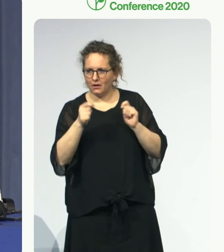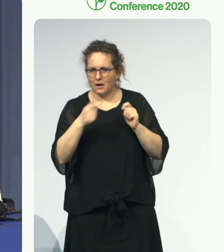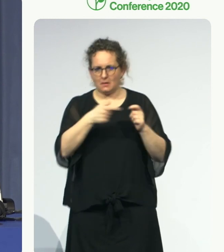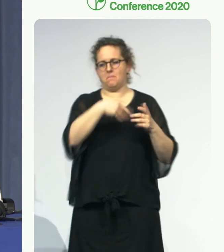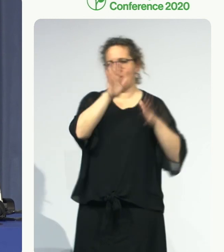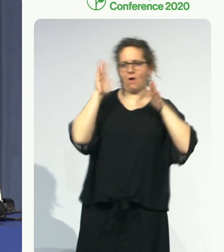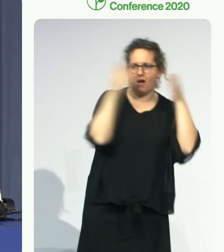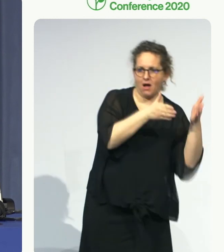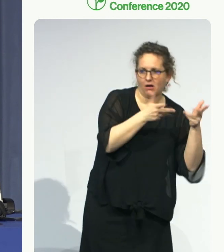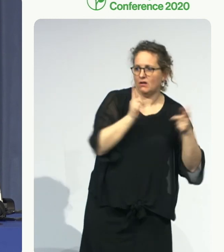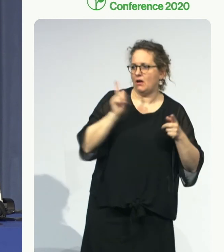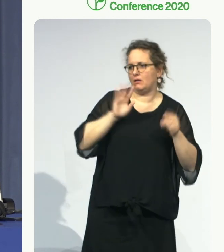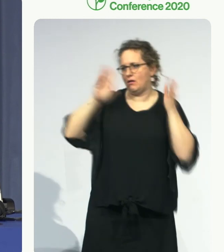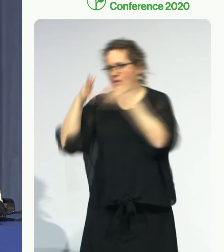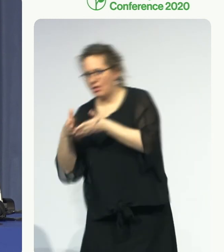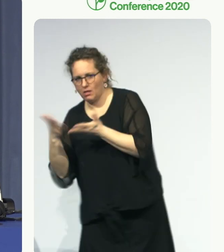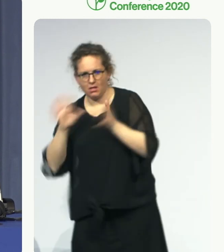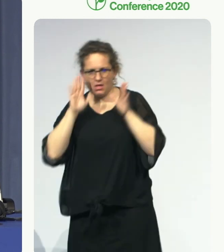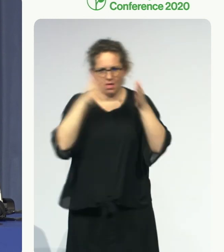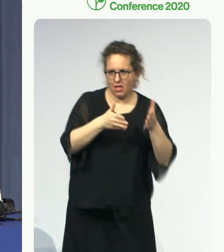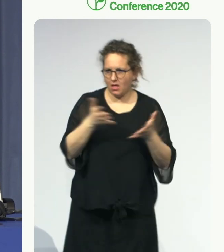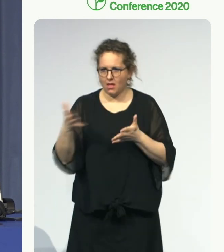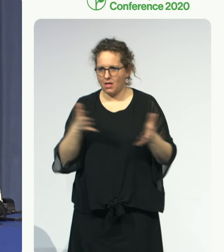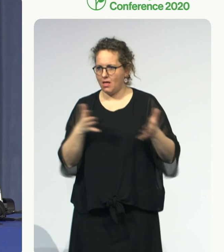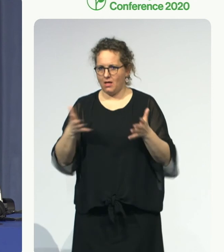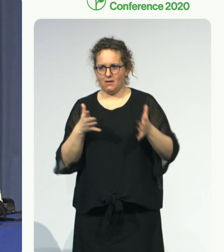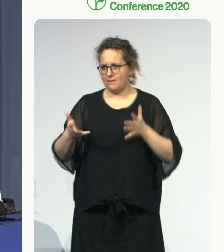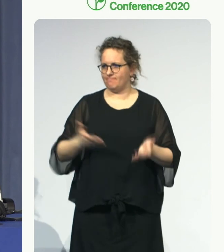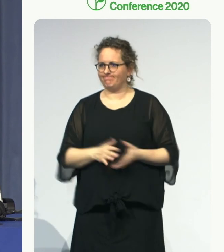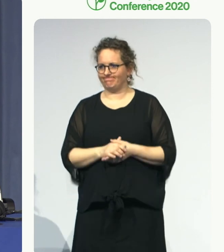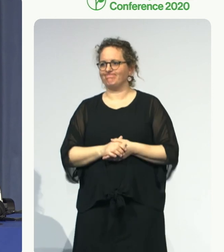we cannot add a marker on inclusion to the list, and that